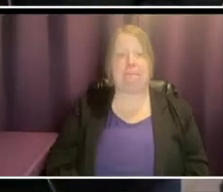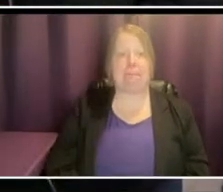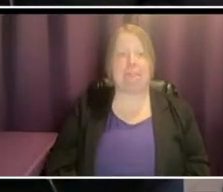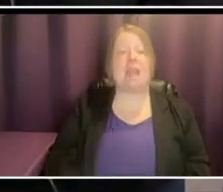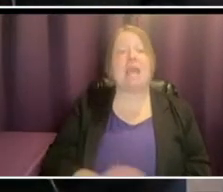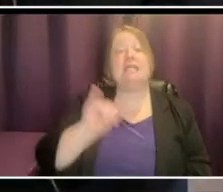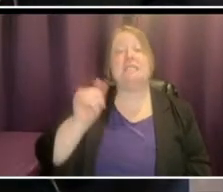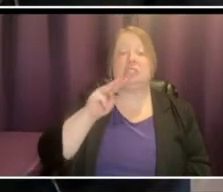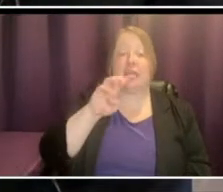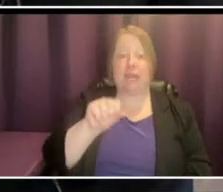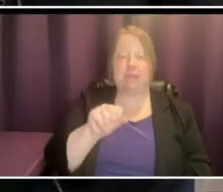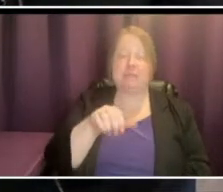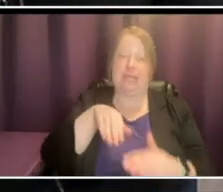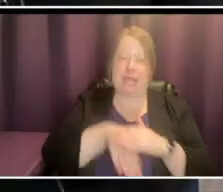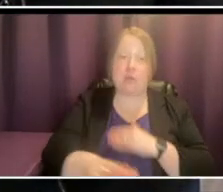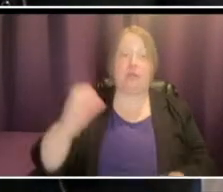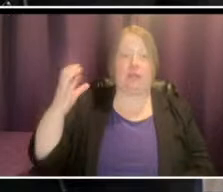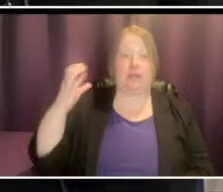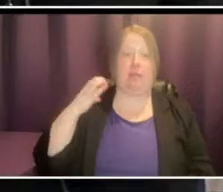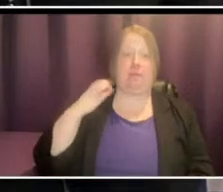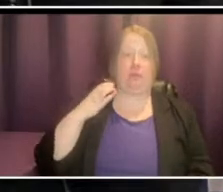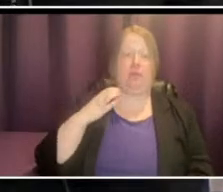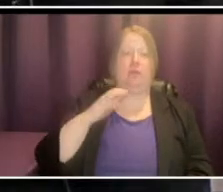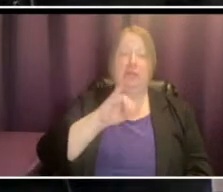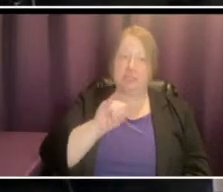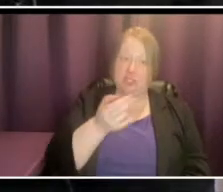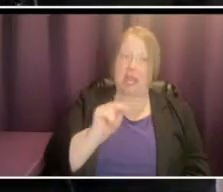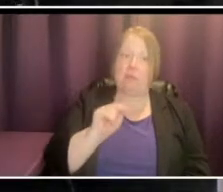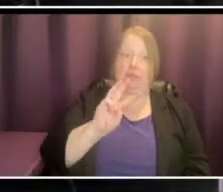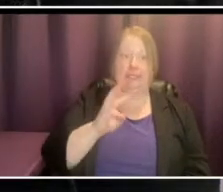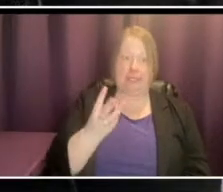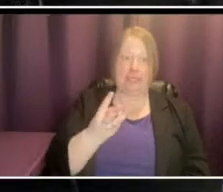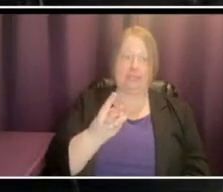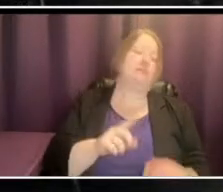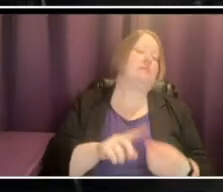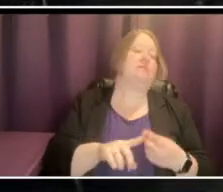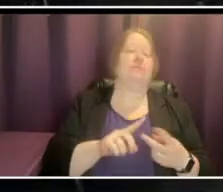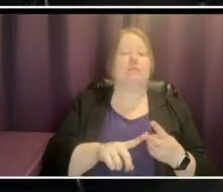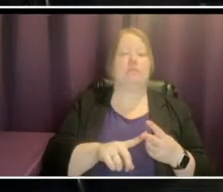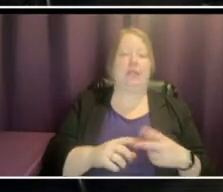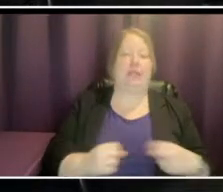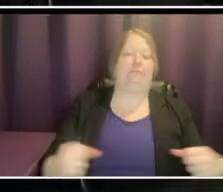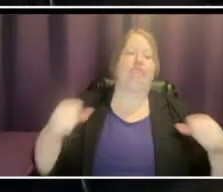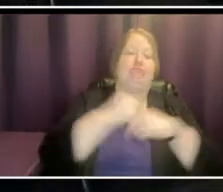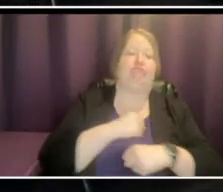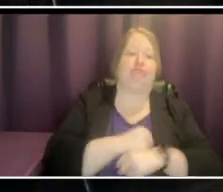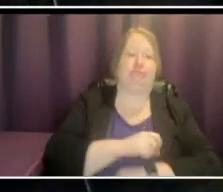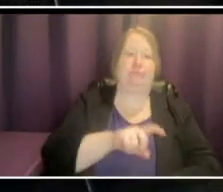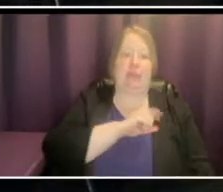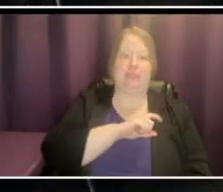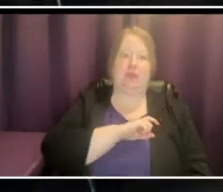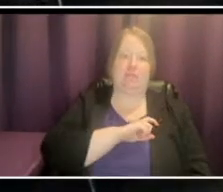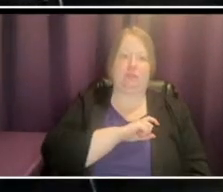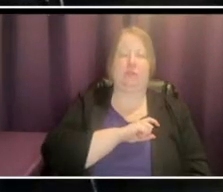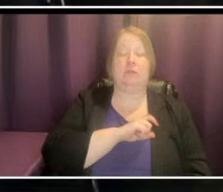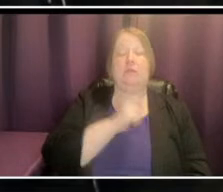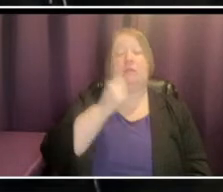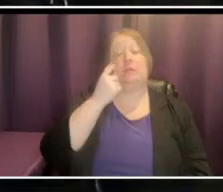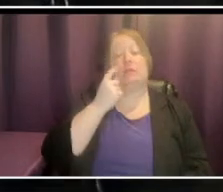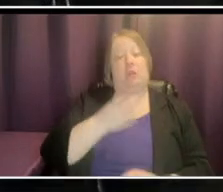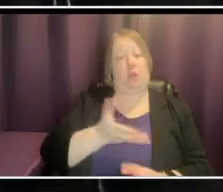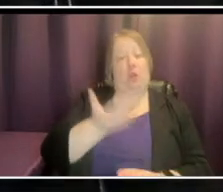the Capitol on January 6th. He assaulted a police officer. Earlier this year, he pled guilty